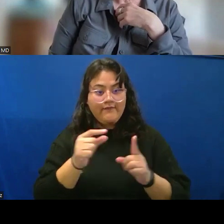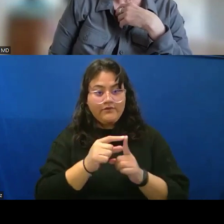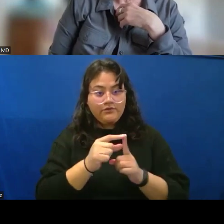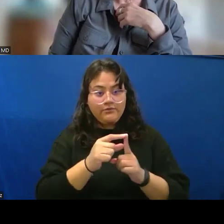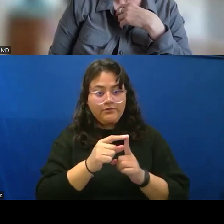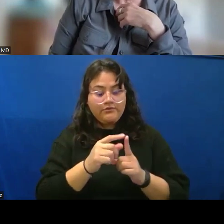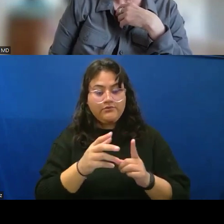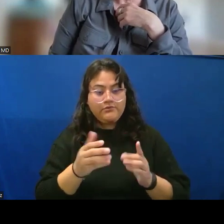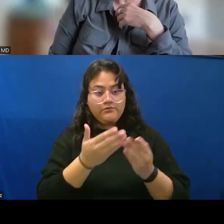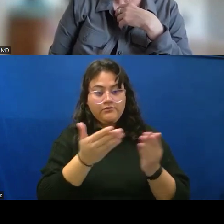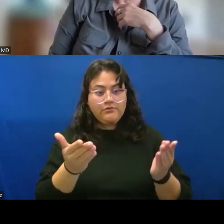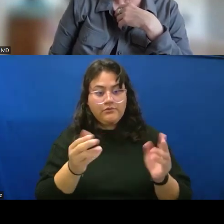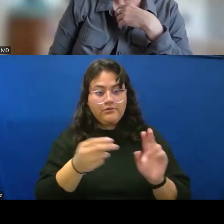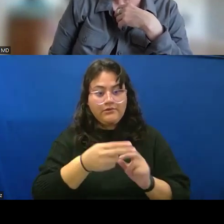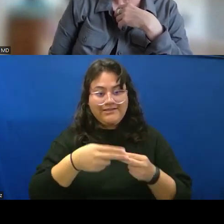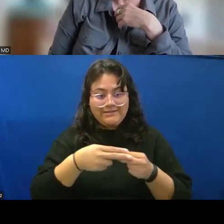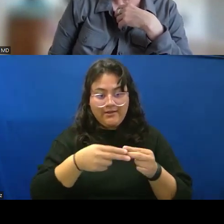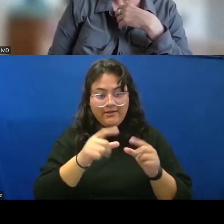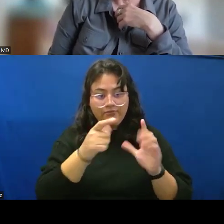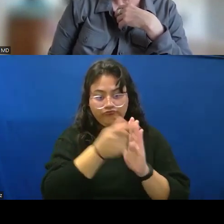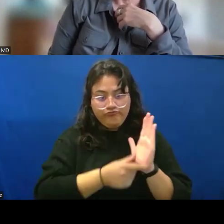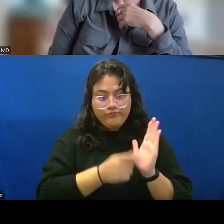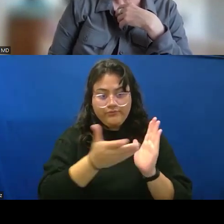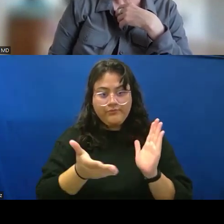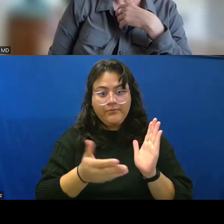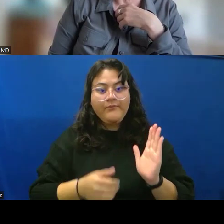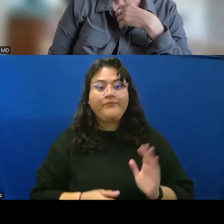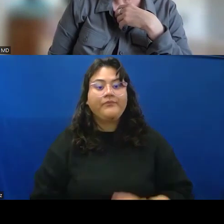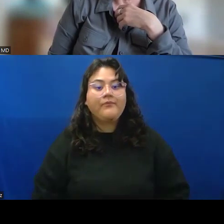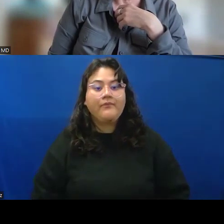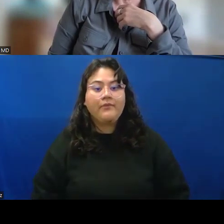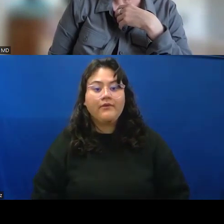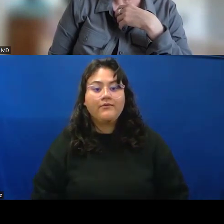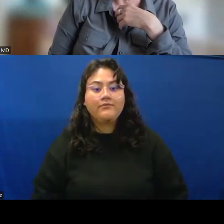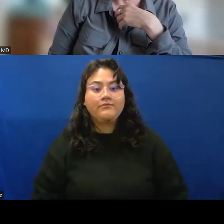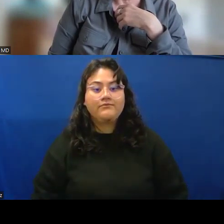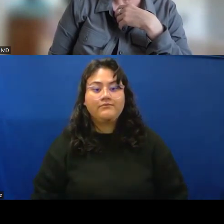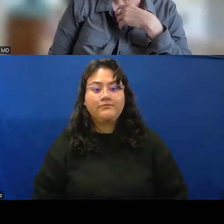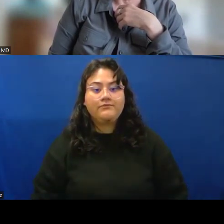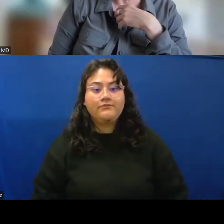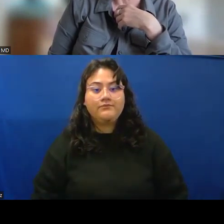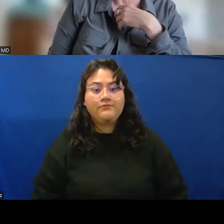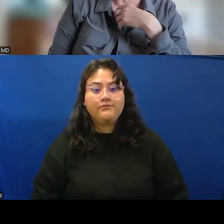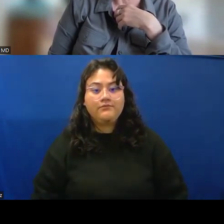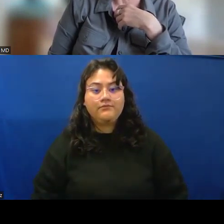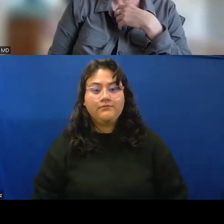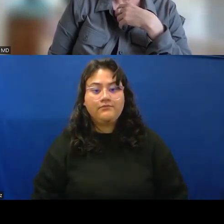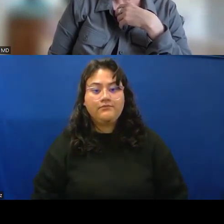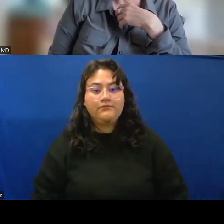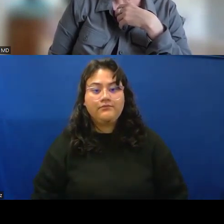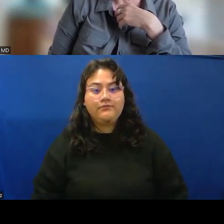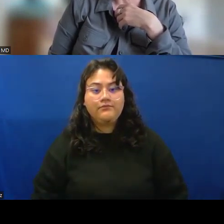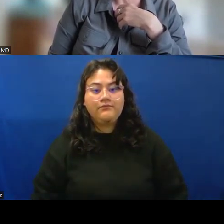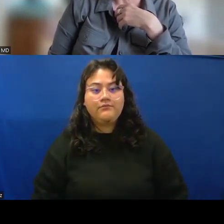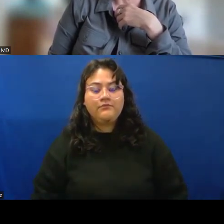Readers may note the removal of deficit framing terminology, such as loss, failed, impairment, etc.,